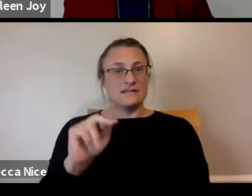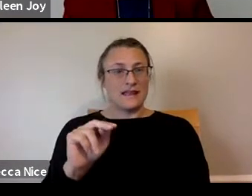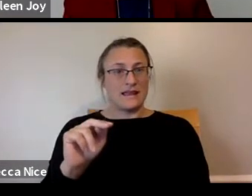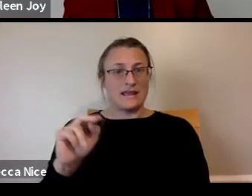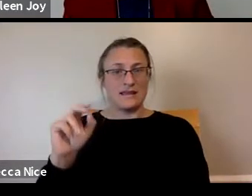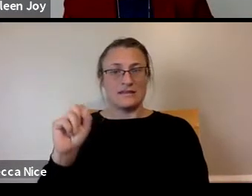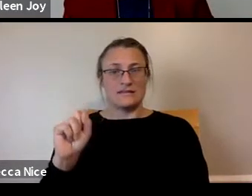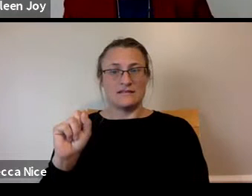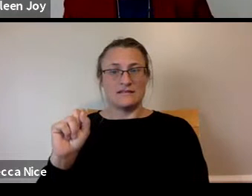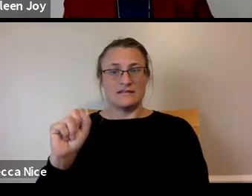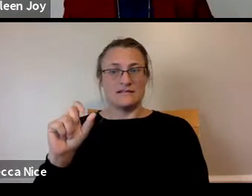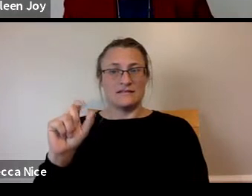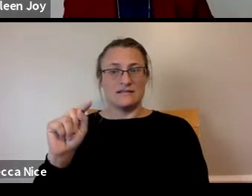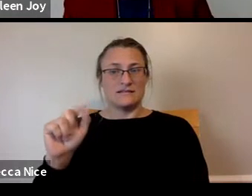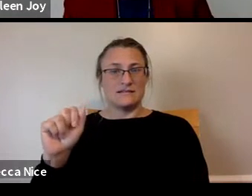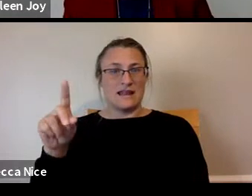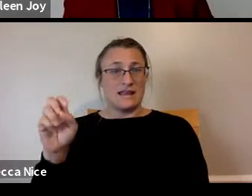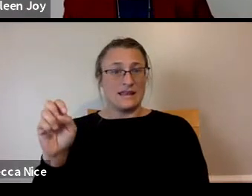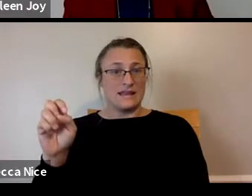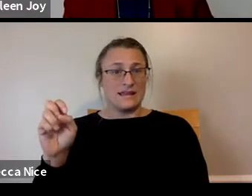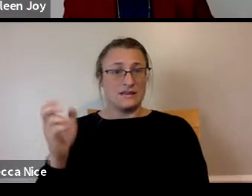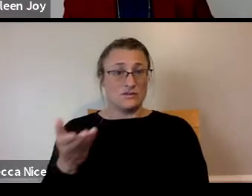you available?